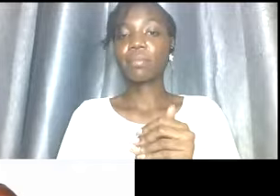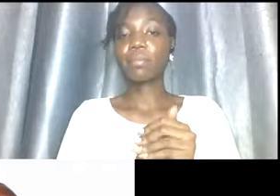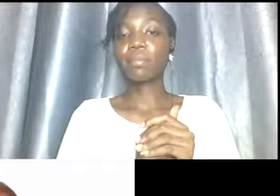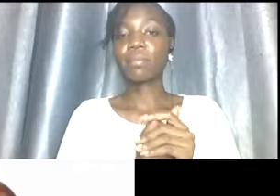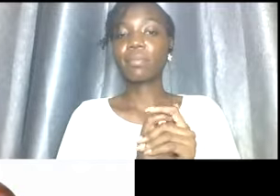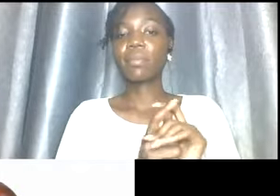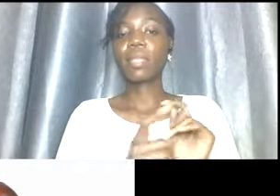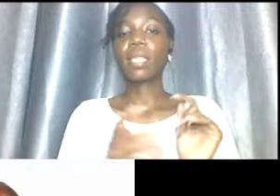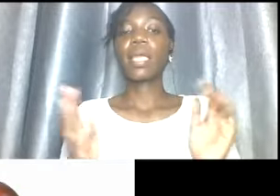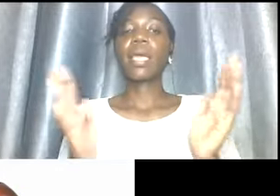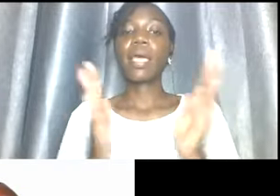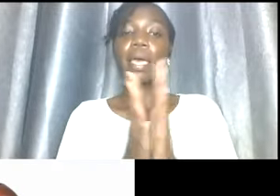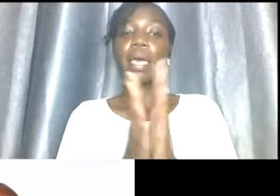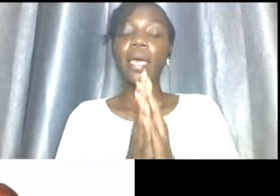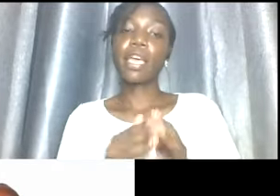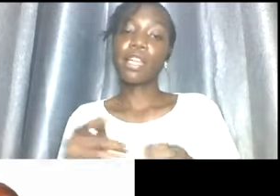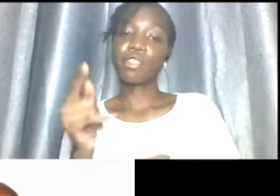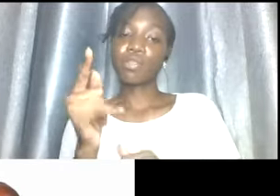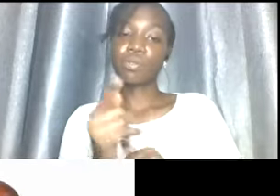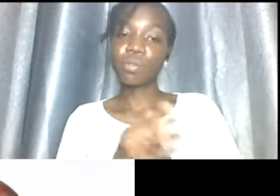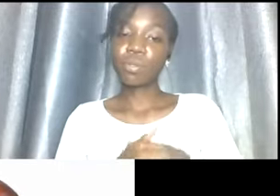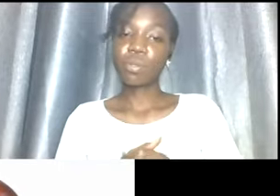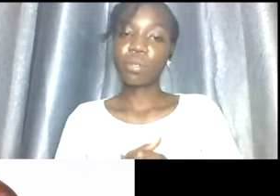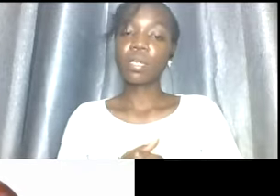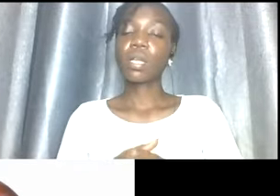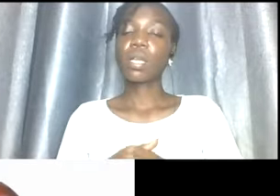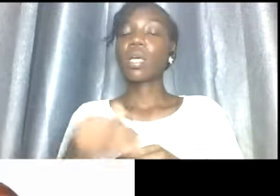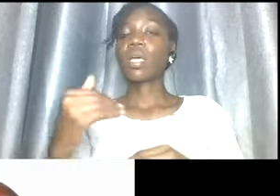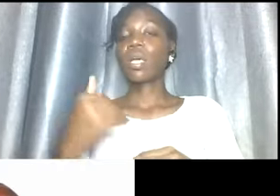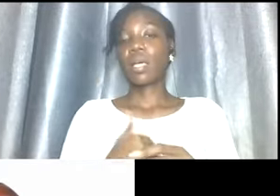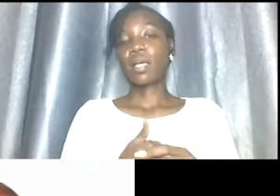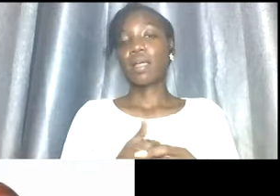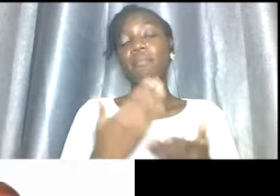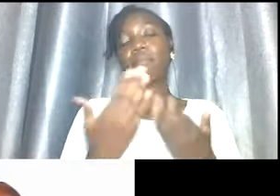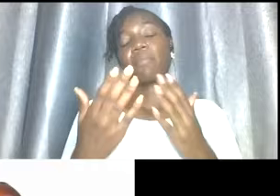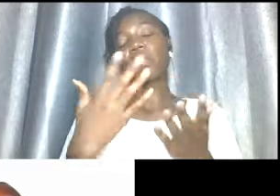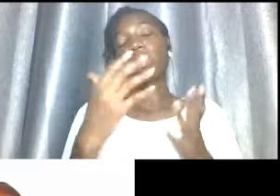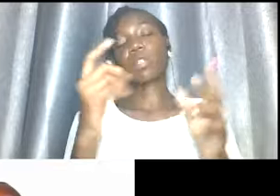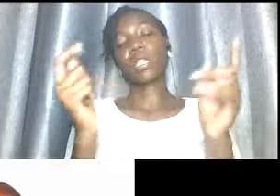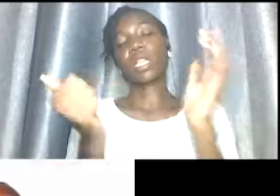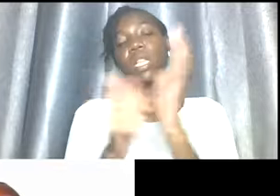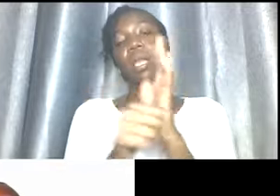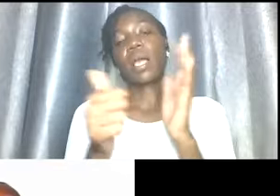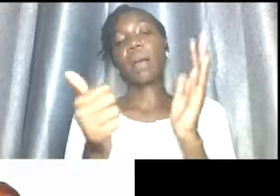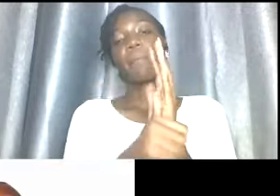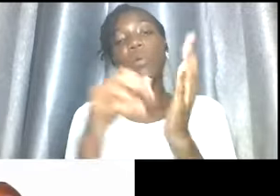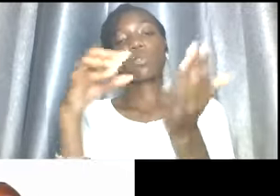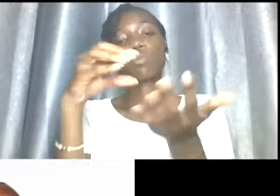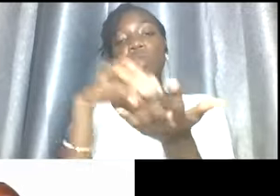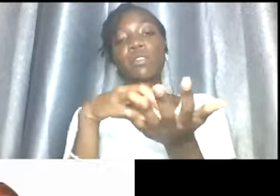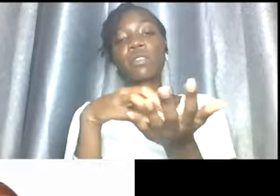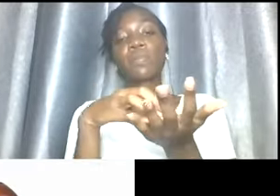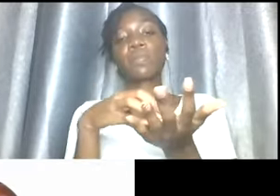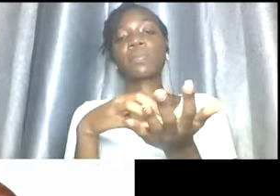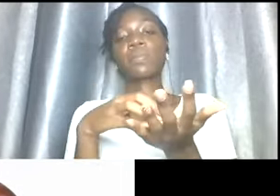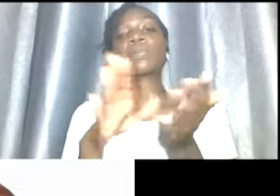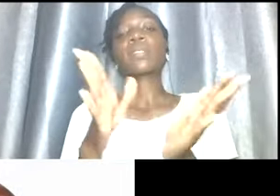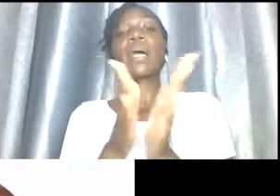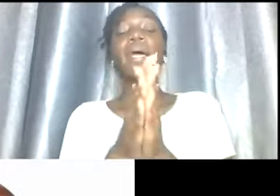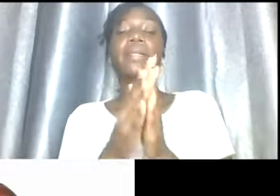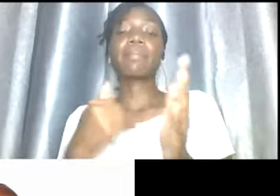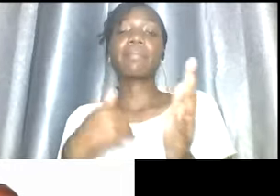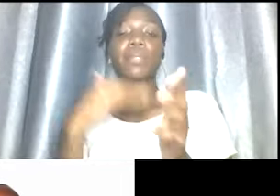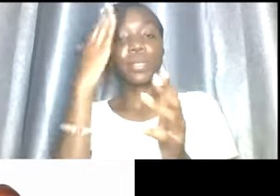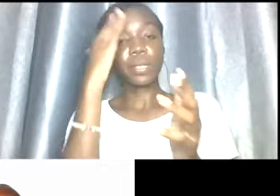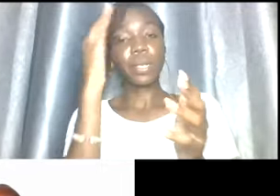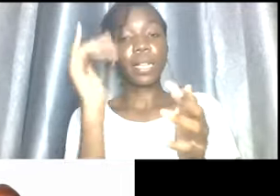and you will find yourself in troubled spots. You will find yourself in troubled spots. And I did just that.